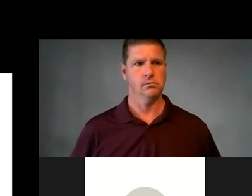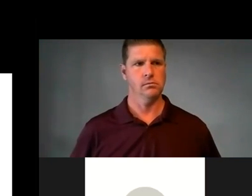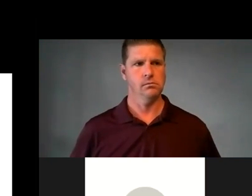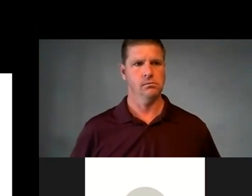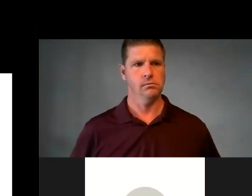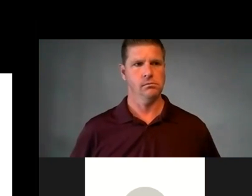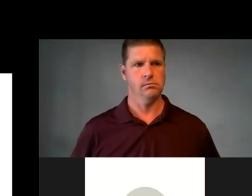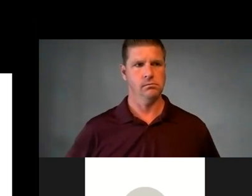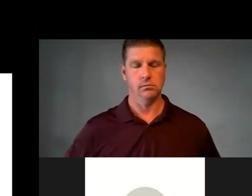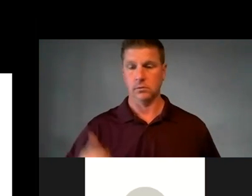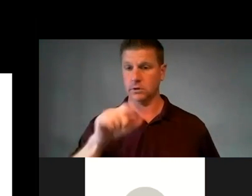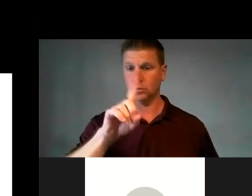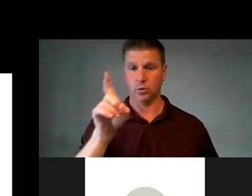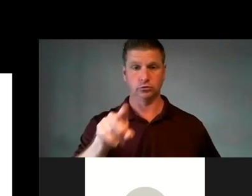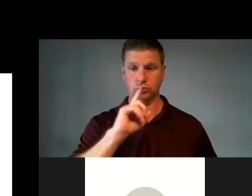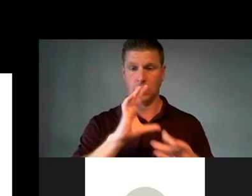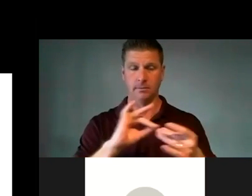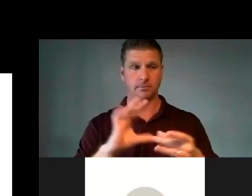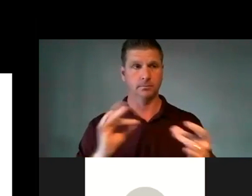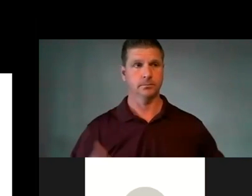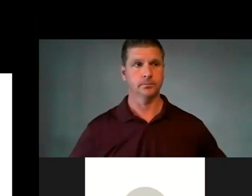Any questions or comments?